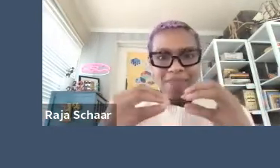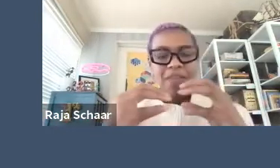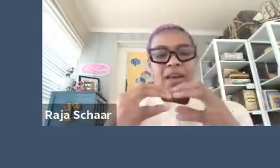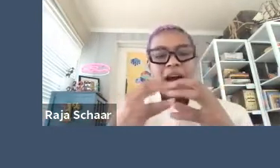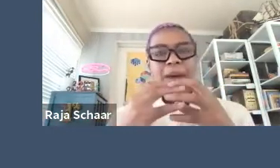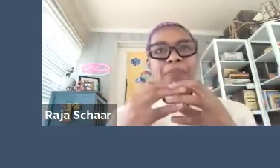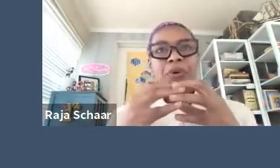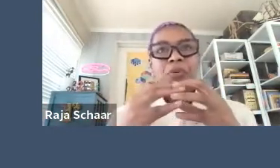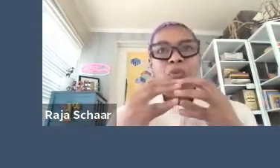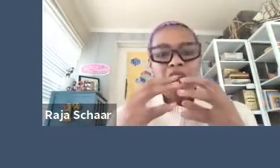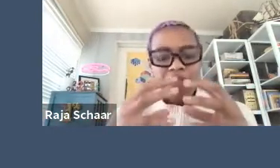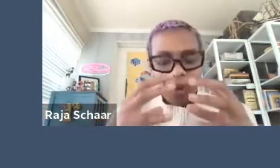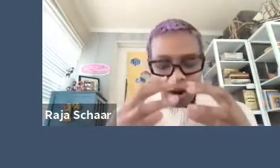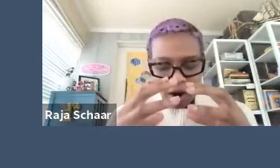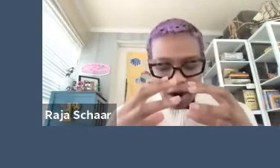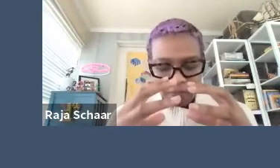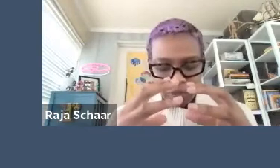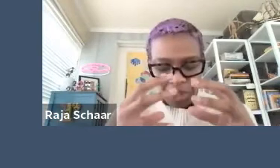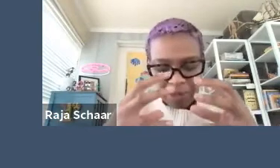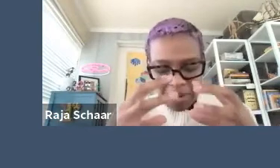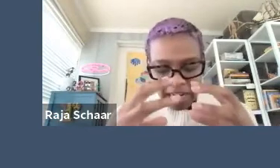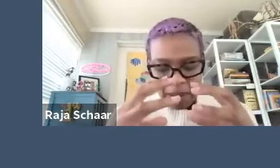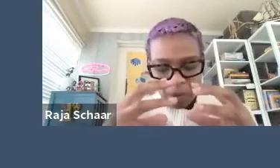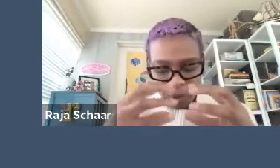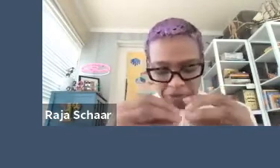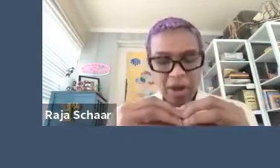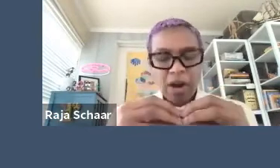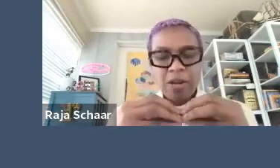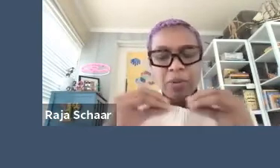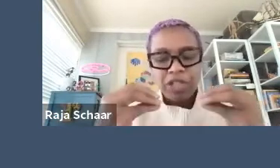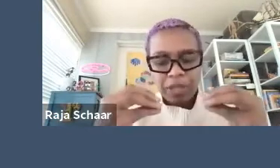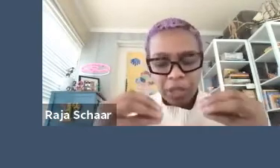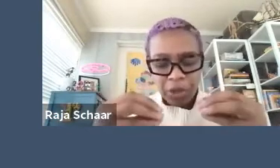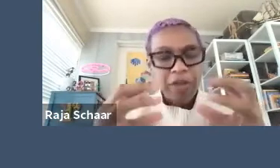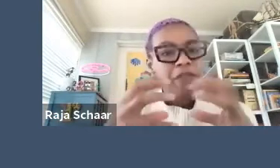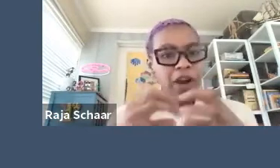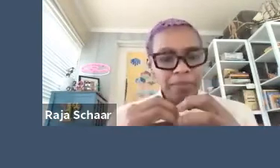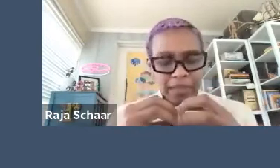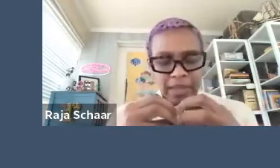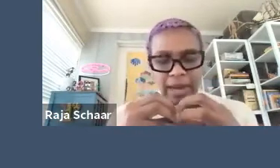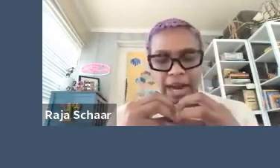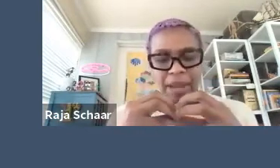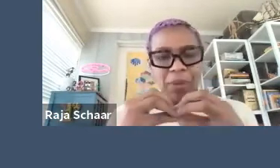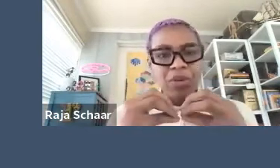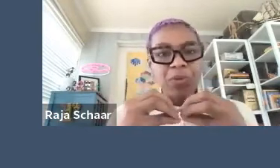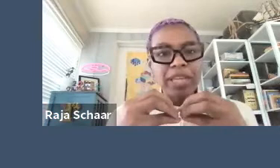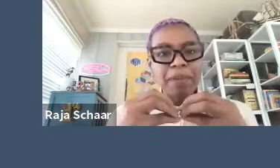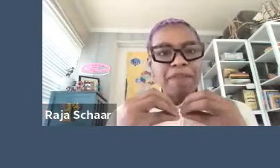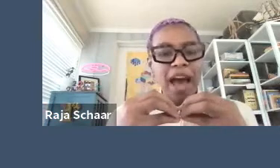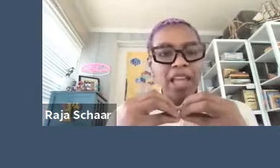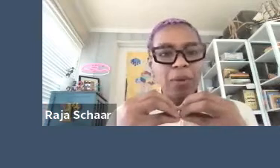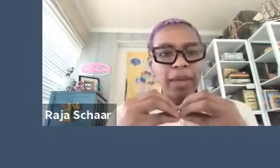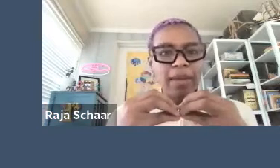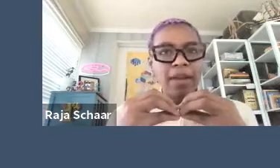with it. So wherever we are, we should be meeting people where they are. We should be learning from, and we should really